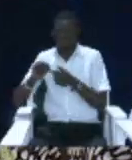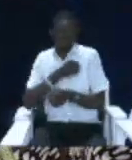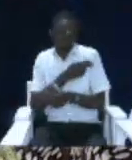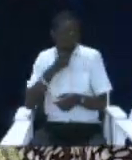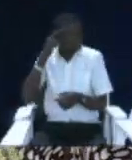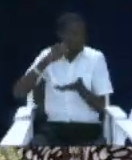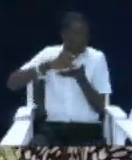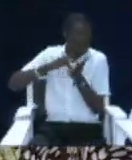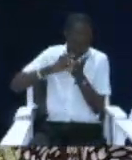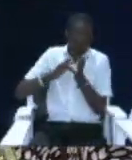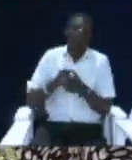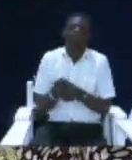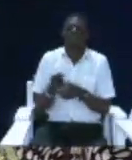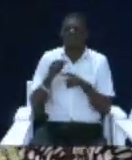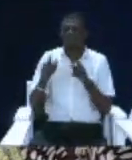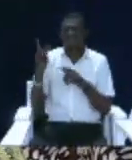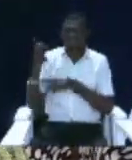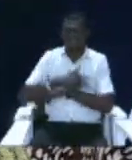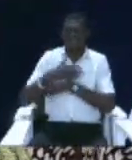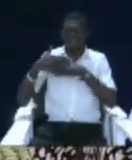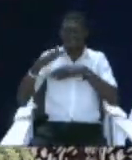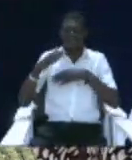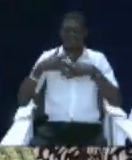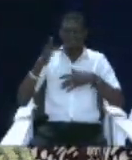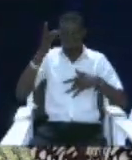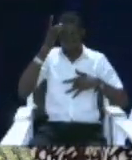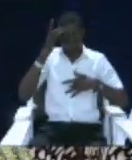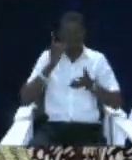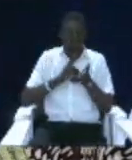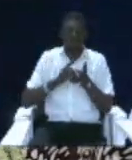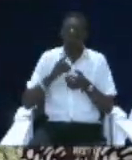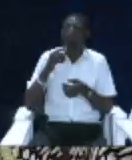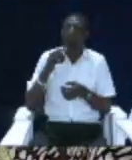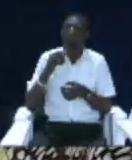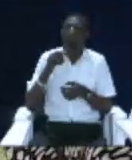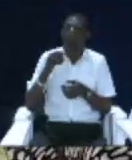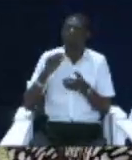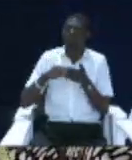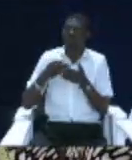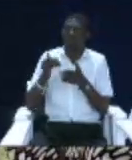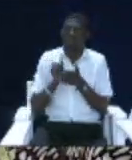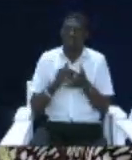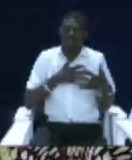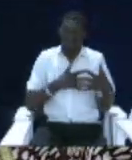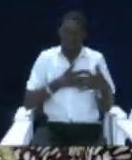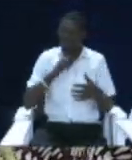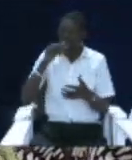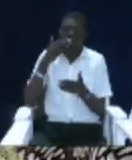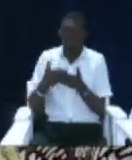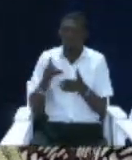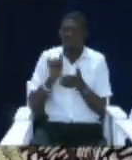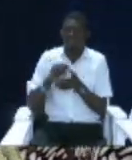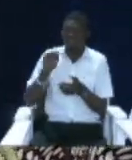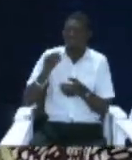treatment. But 3 days after the treatment, doctor confirmed that her breath is no longer good, that she